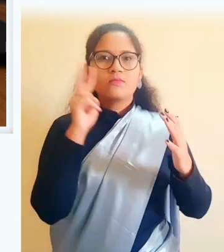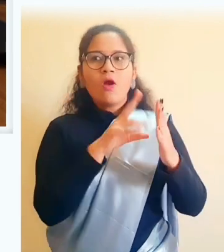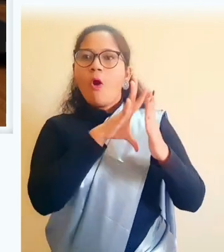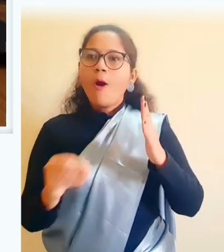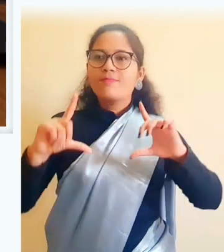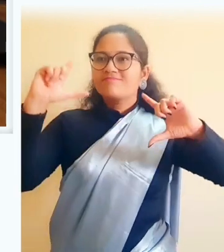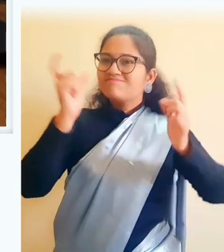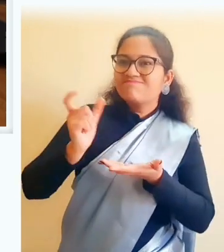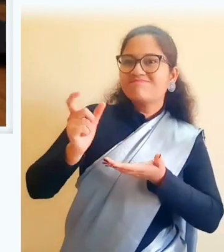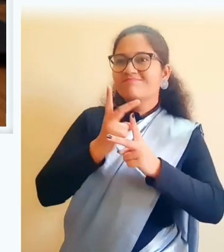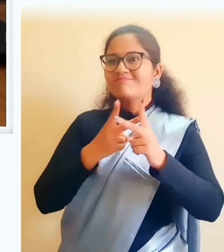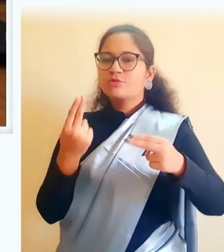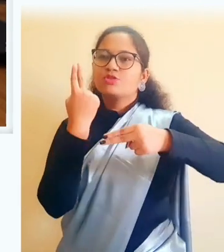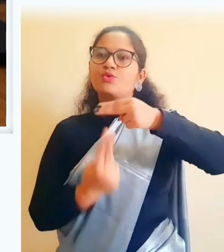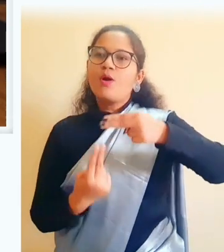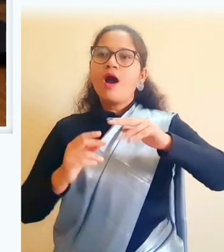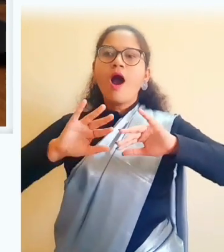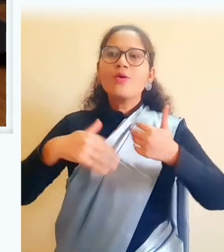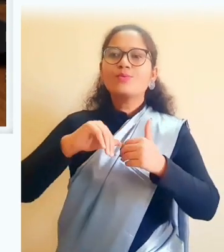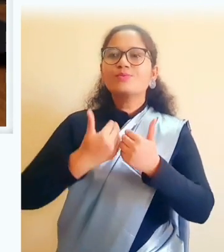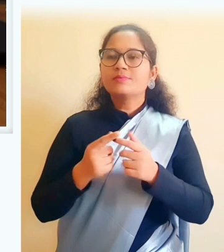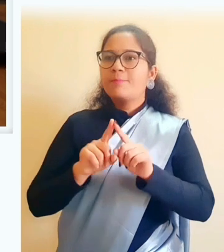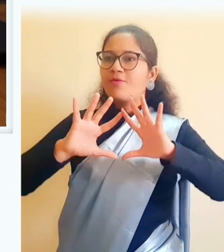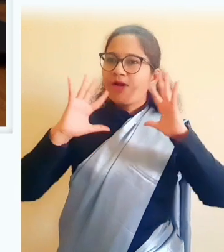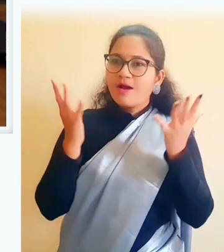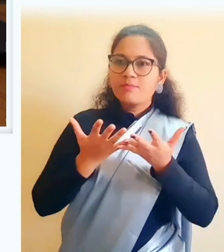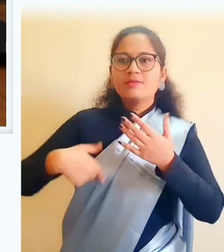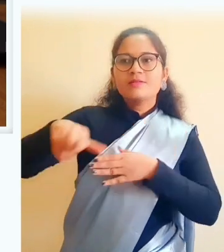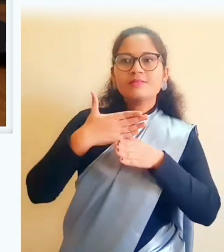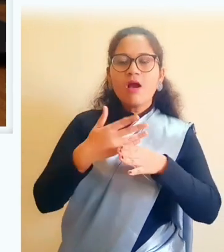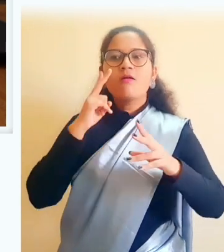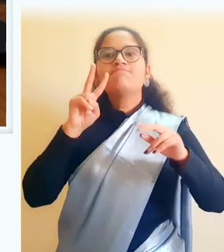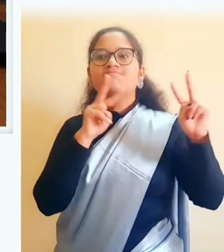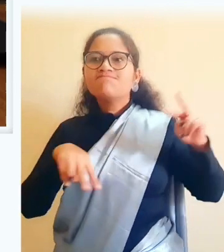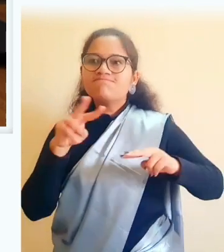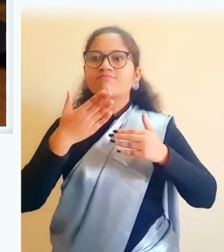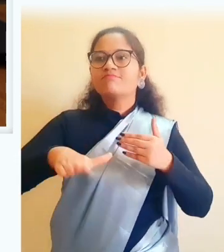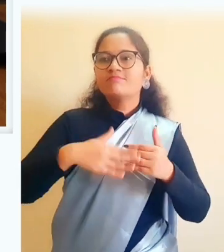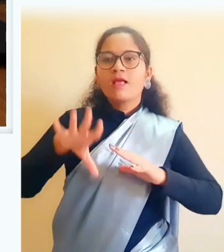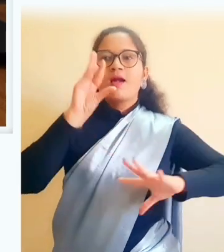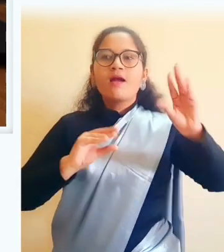they in turn inspire all tell a story of how people all over the world continue